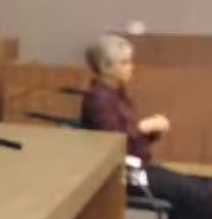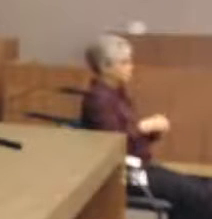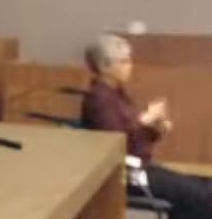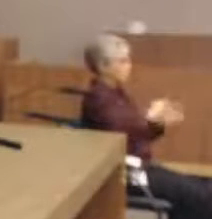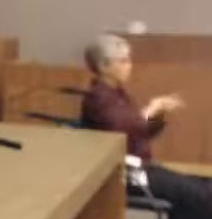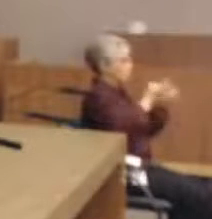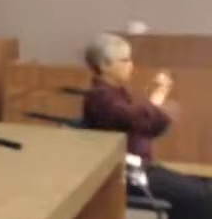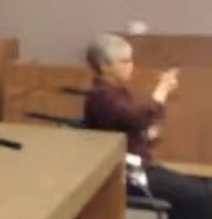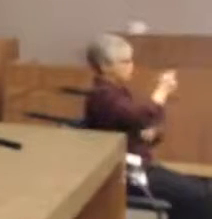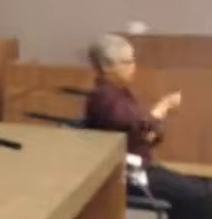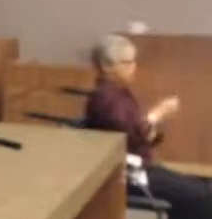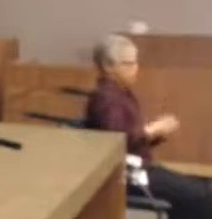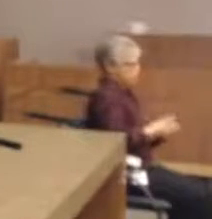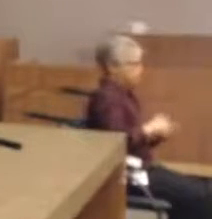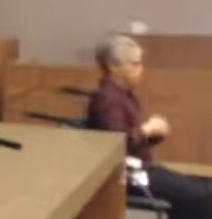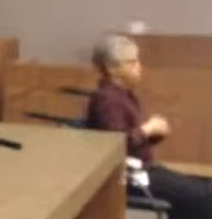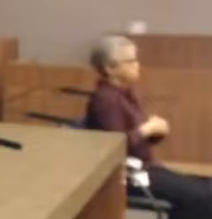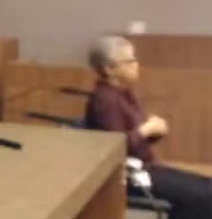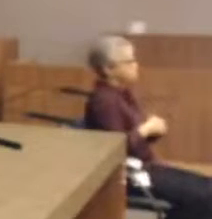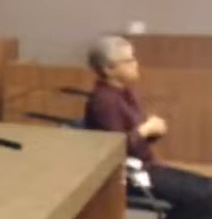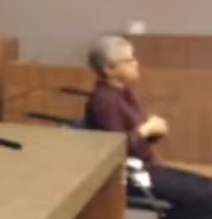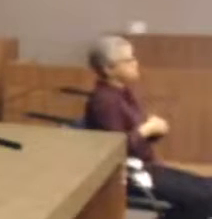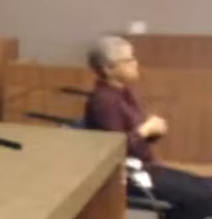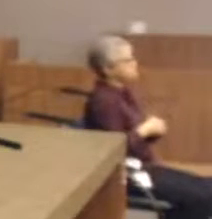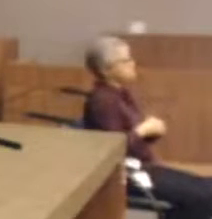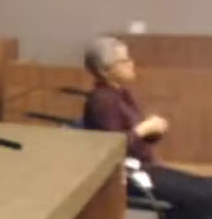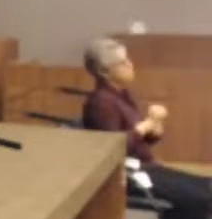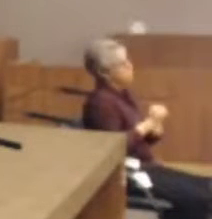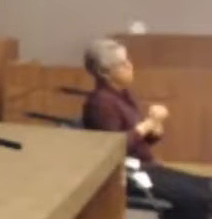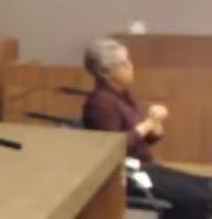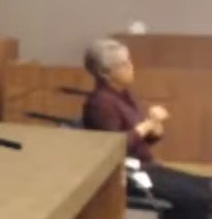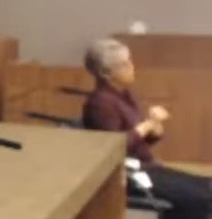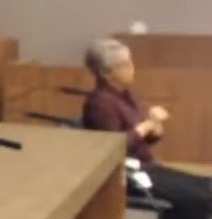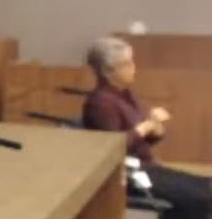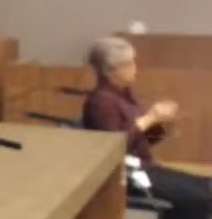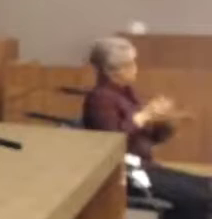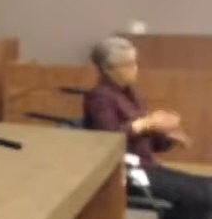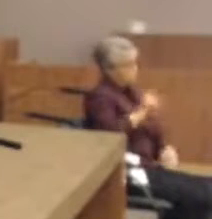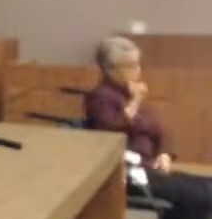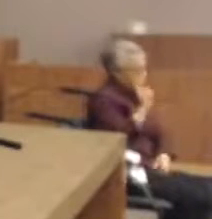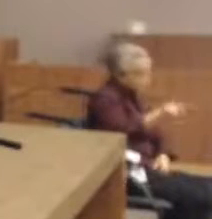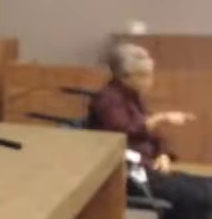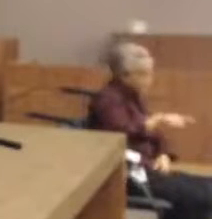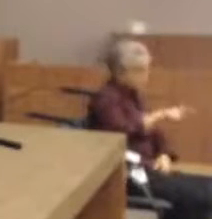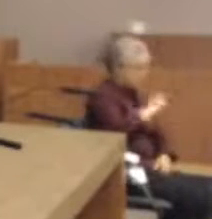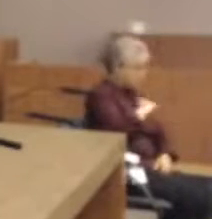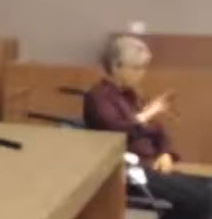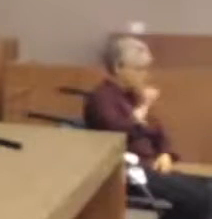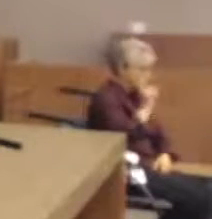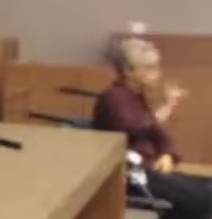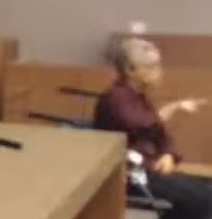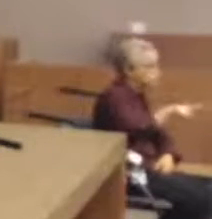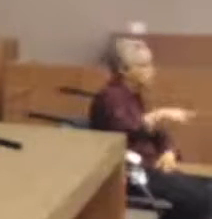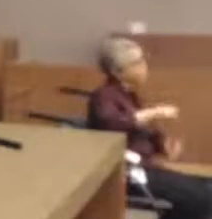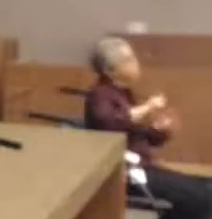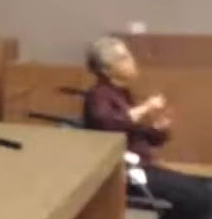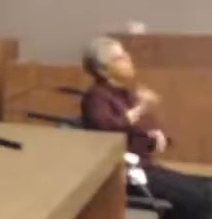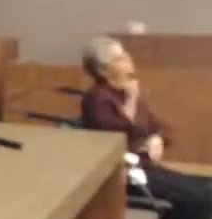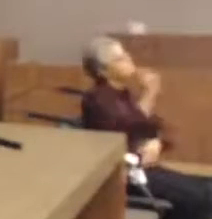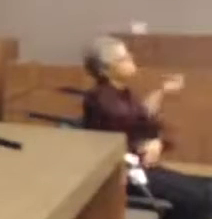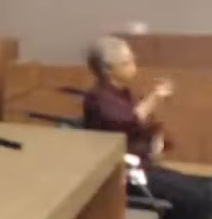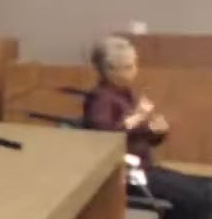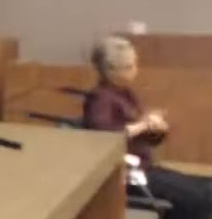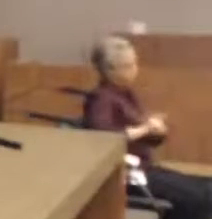might start to come together, but it's not going to be in order. So when someone is questioning them or taking their statement, their story